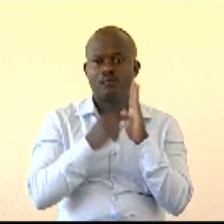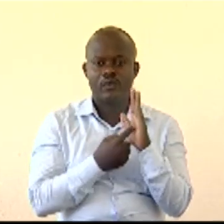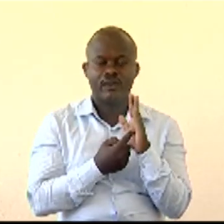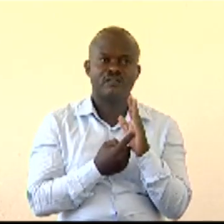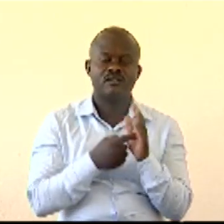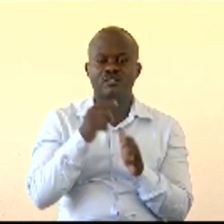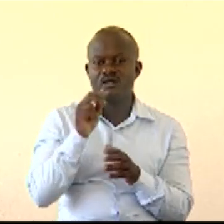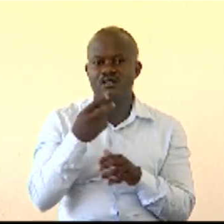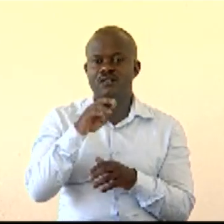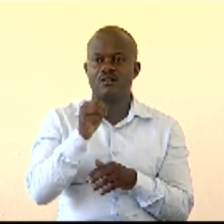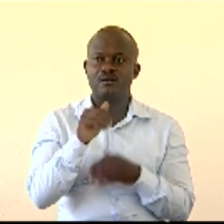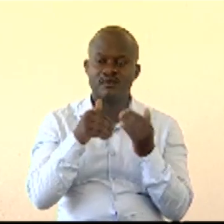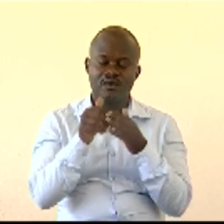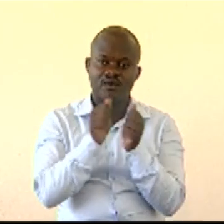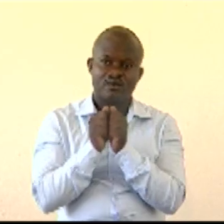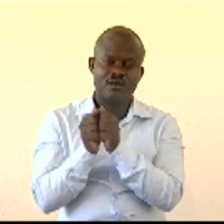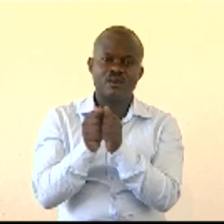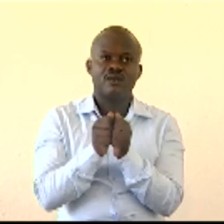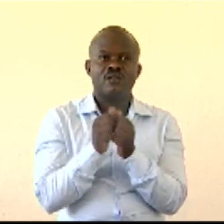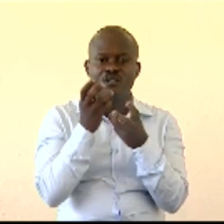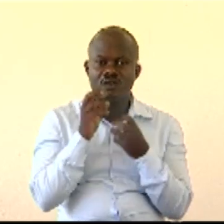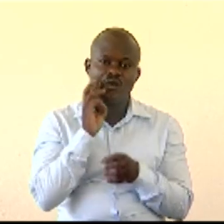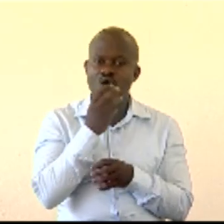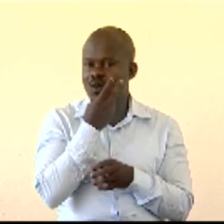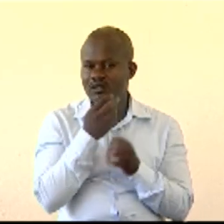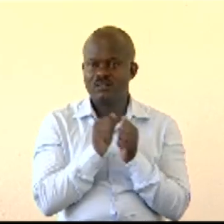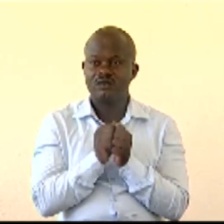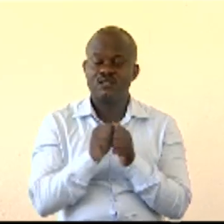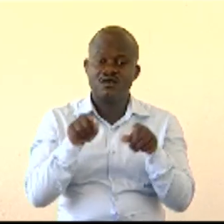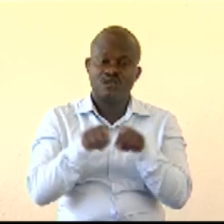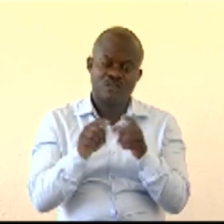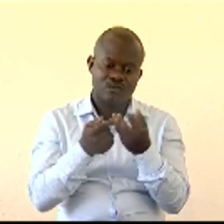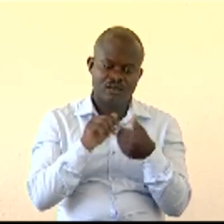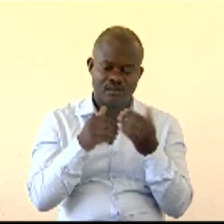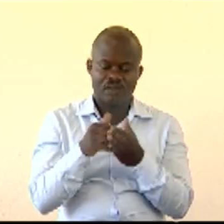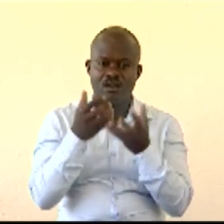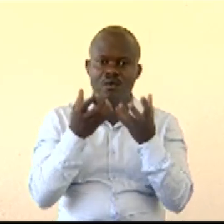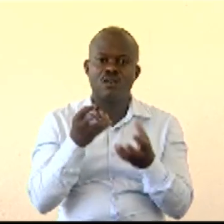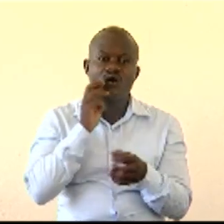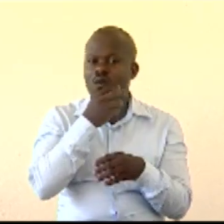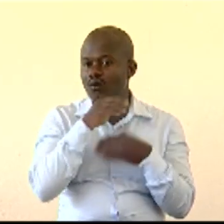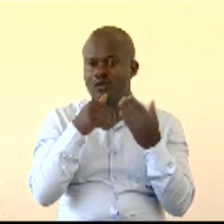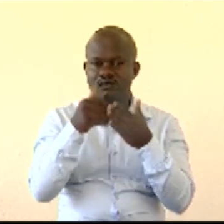0.200 grams of hydrogen to yield water? Also, calculate the amount of water